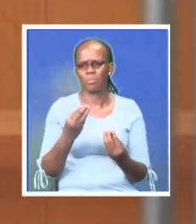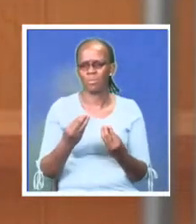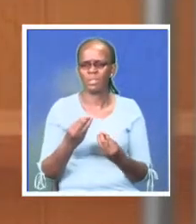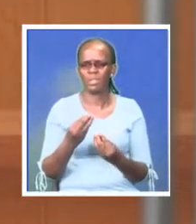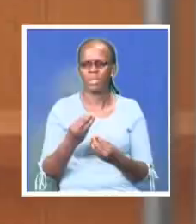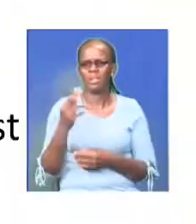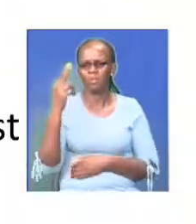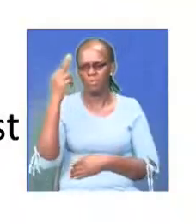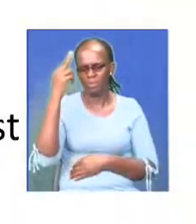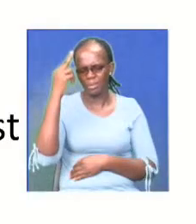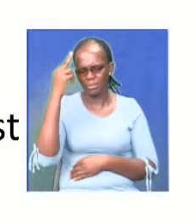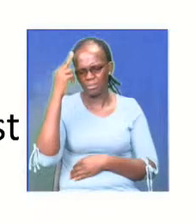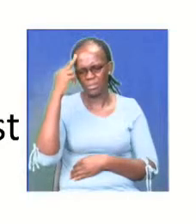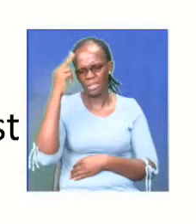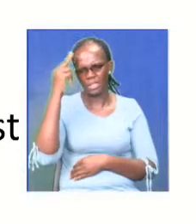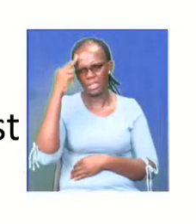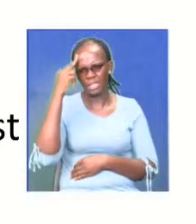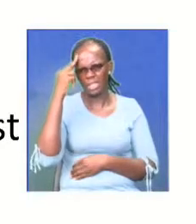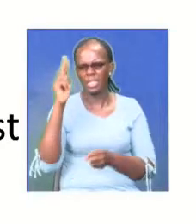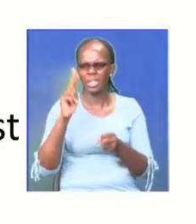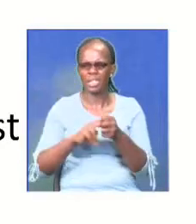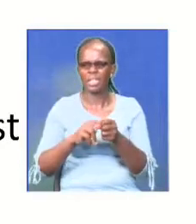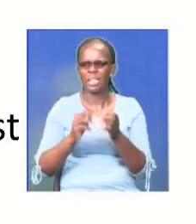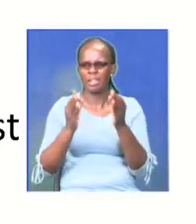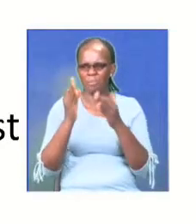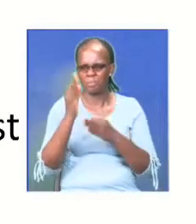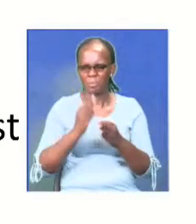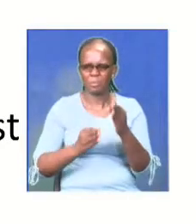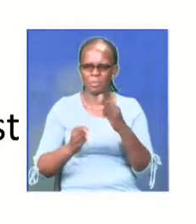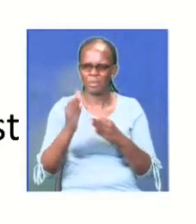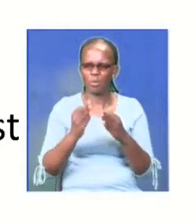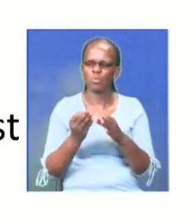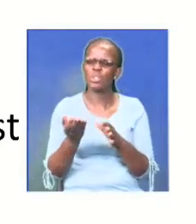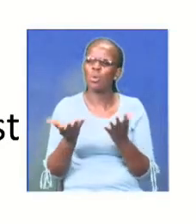to describe the origin of sin,